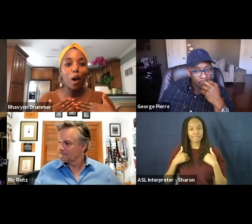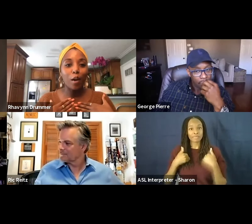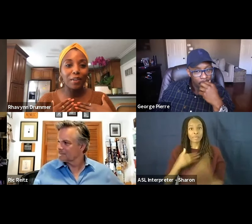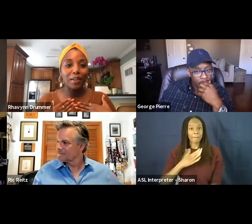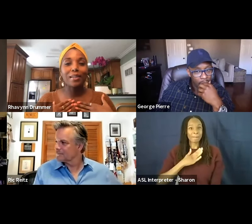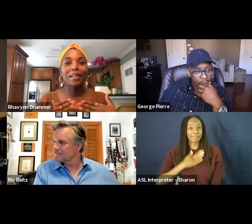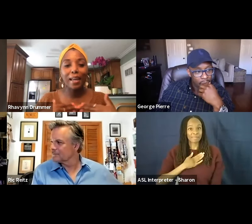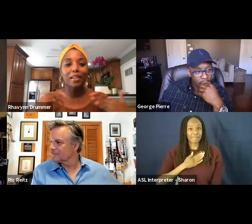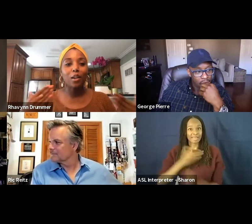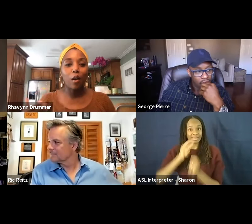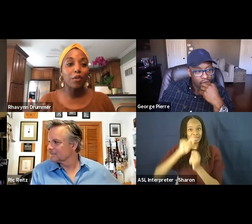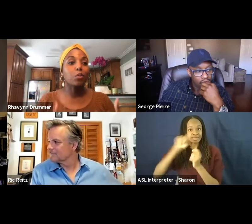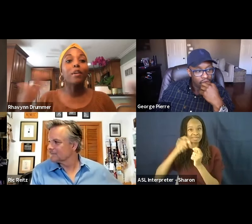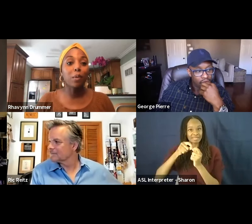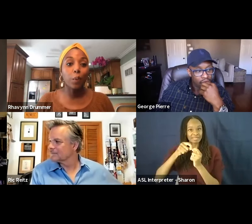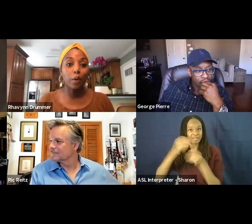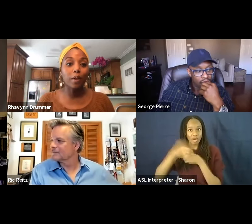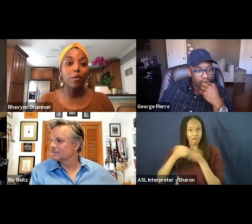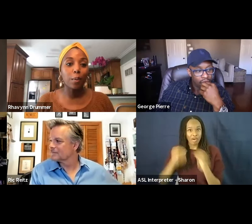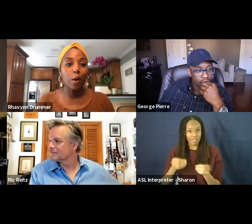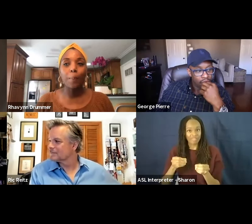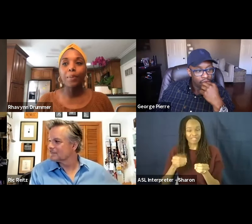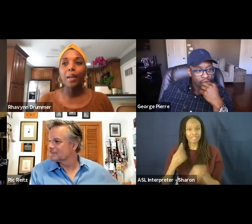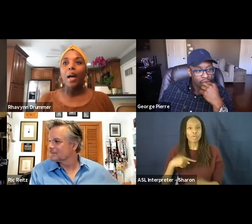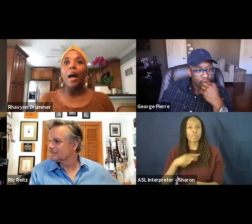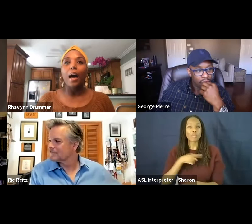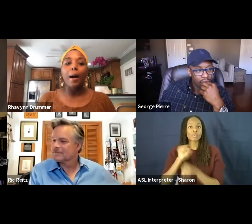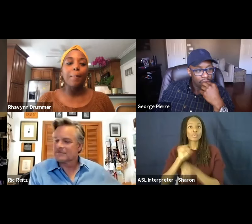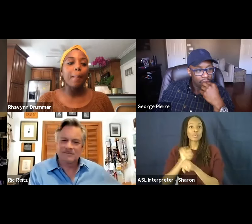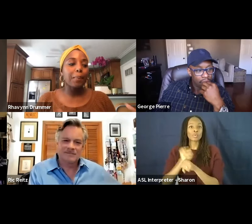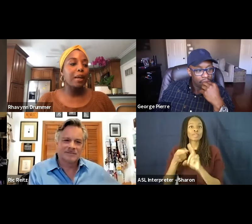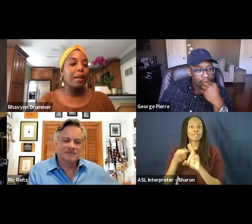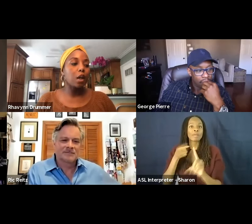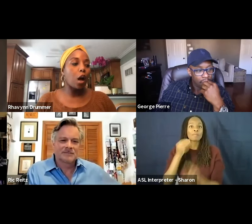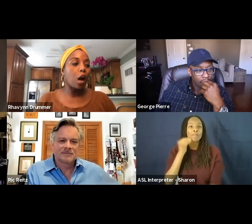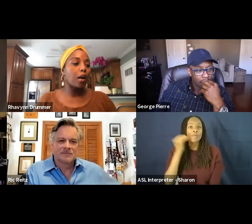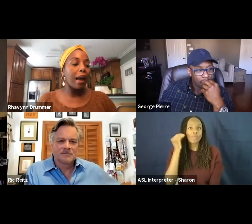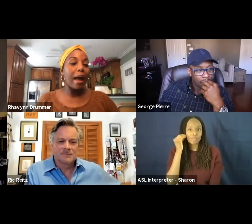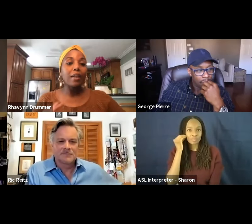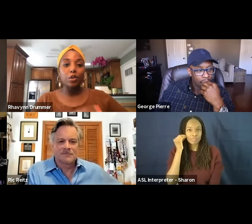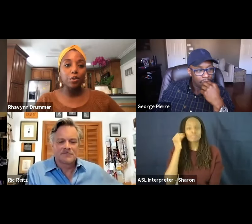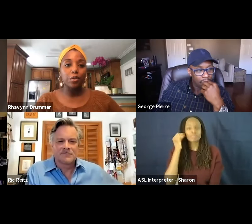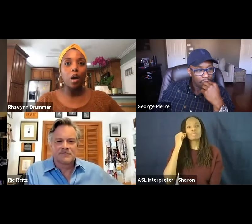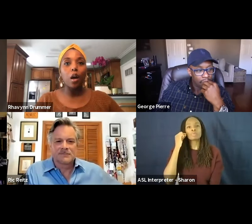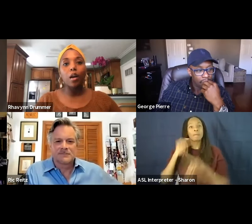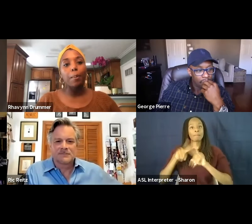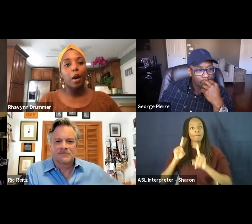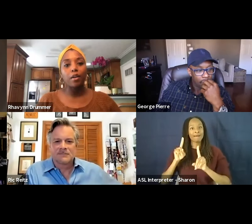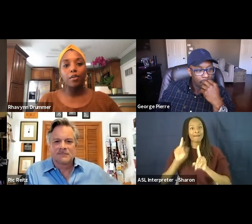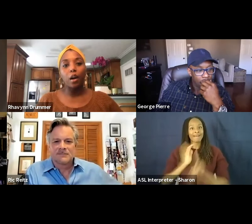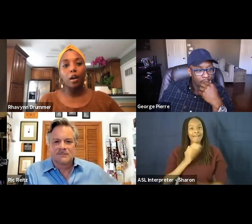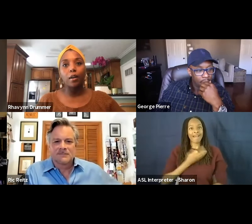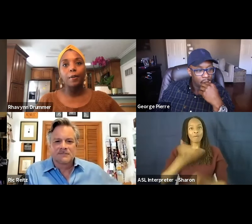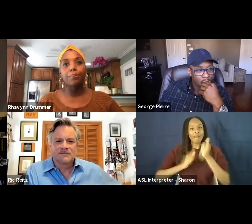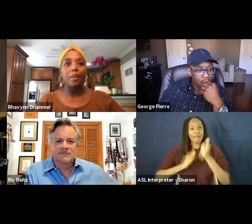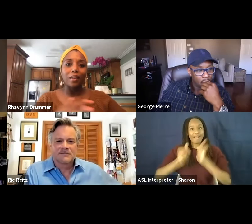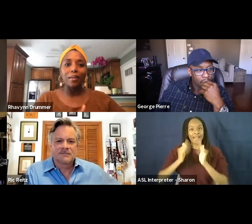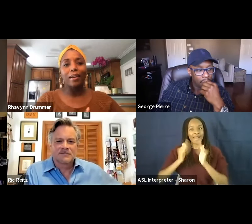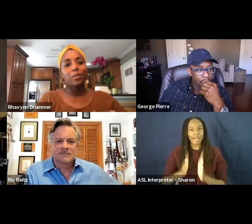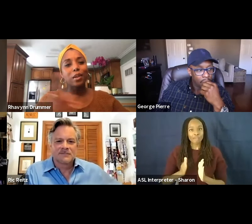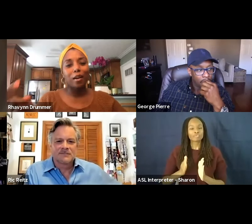particular office, the casting office, we've been working from home, but our actors are a part of